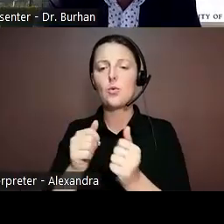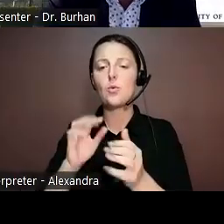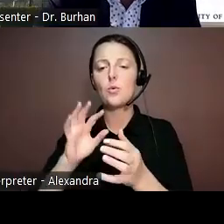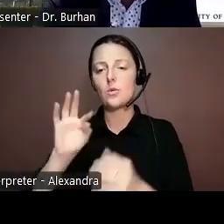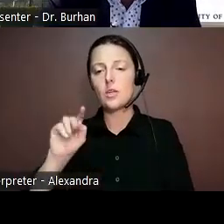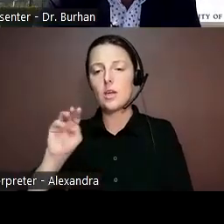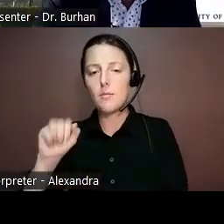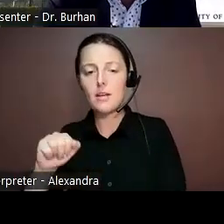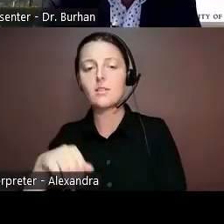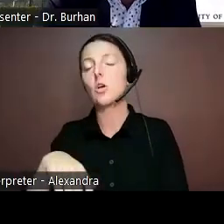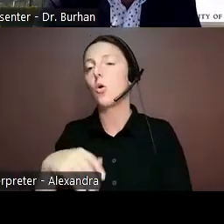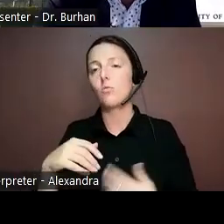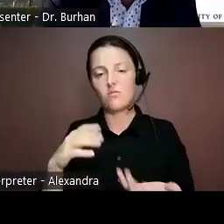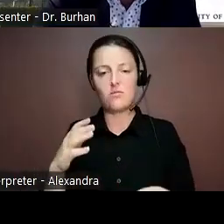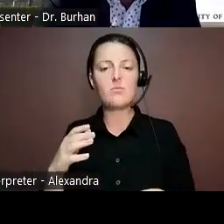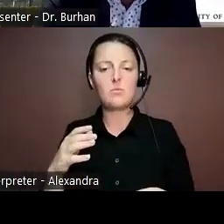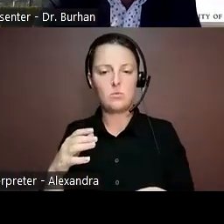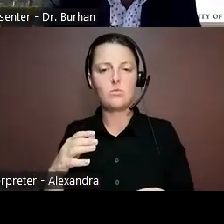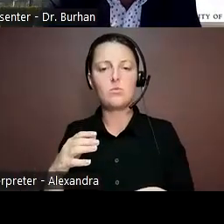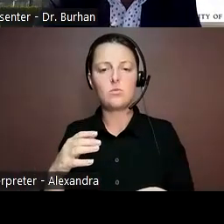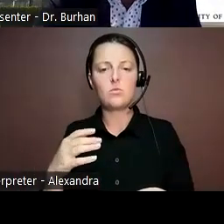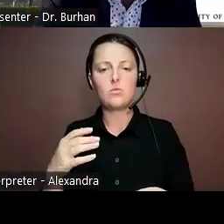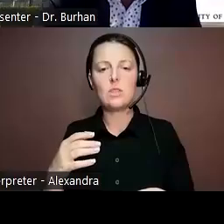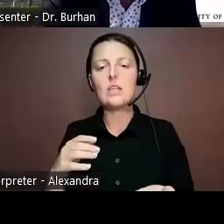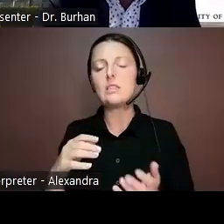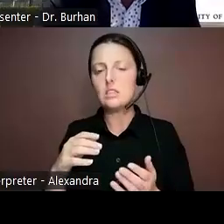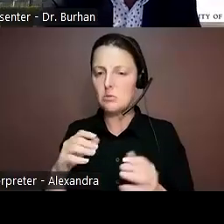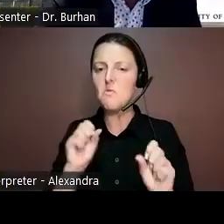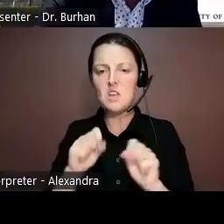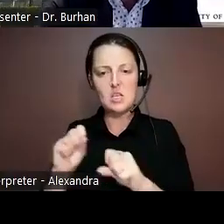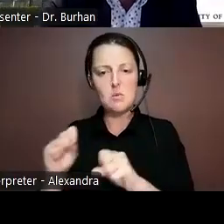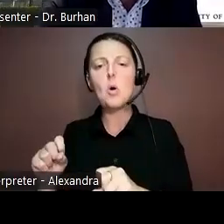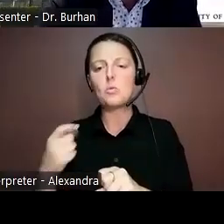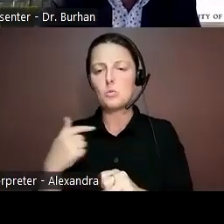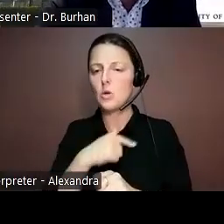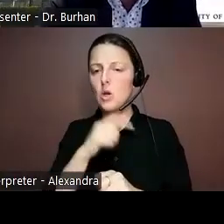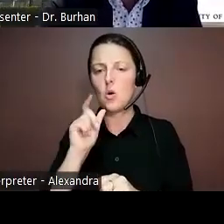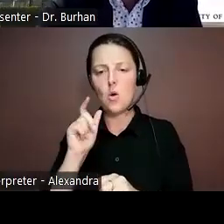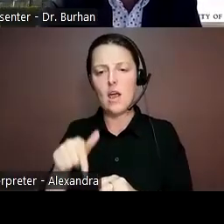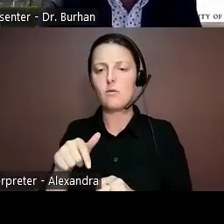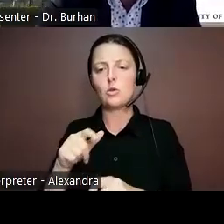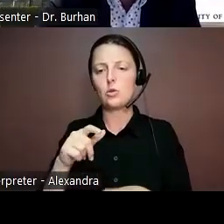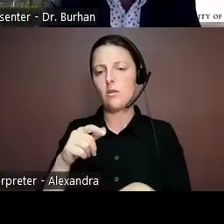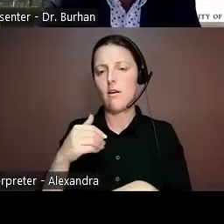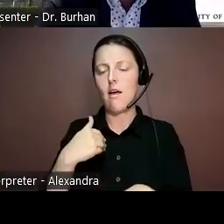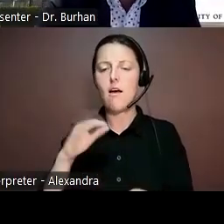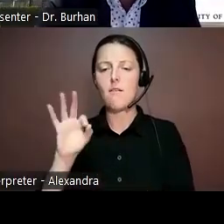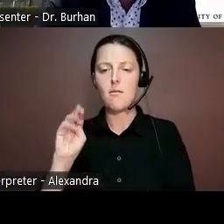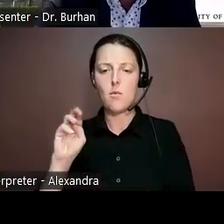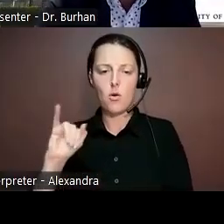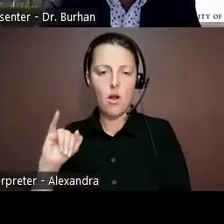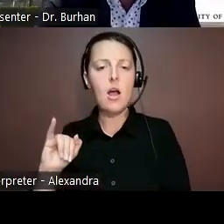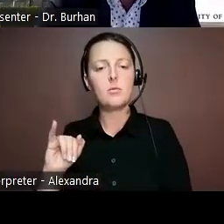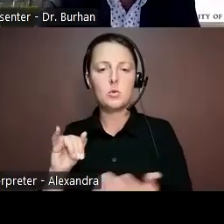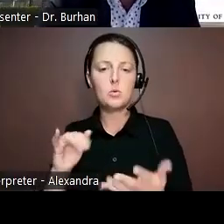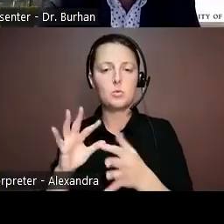have a fMRI. We use correlates on the brain. But it is accelerated. For anyone who doesn't enjoy spending time with family, you're welcome